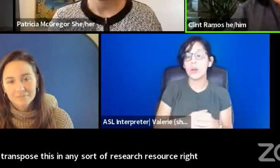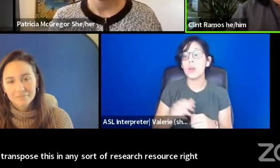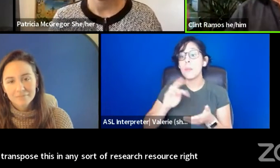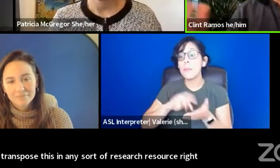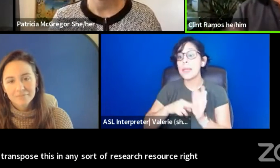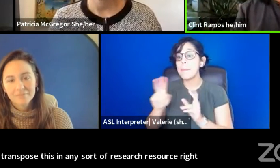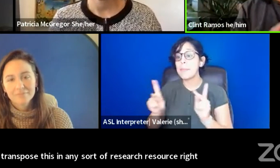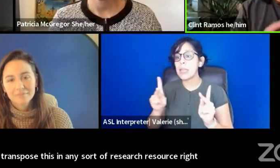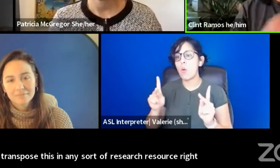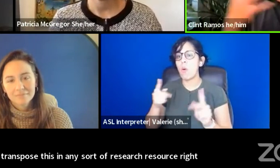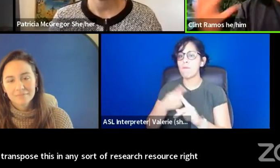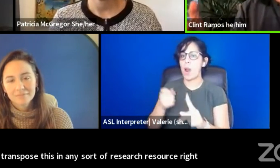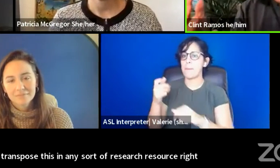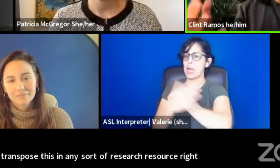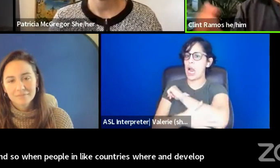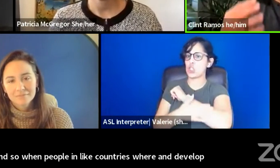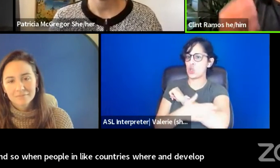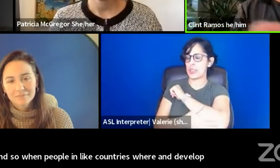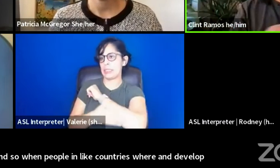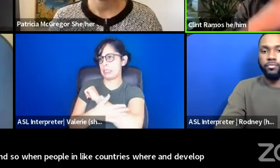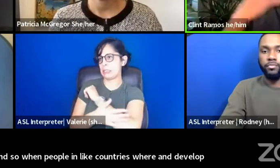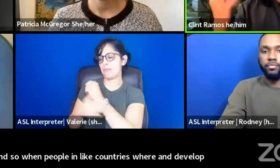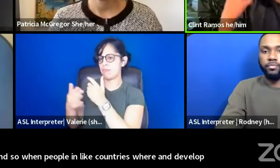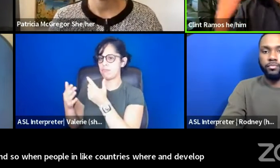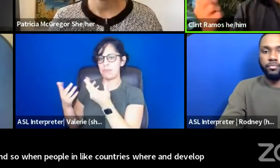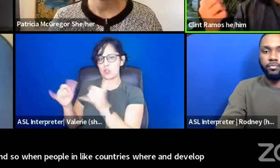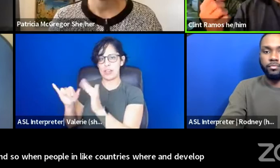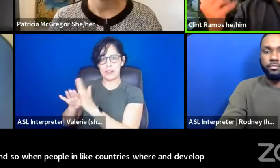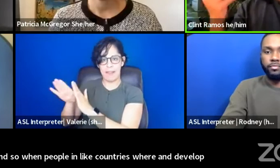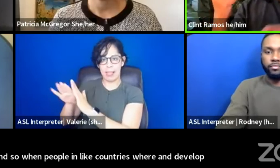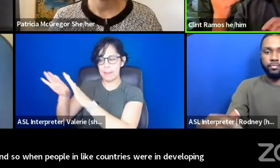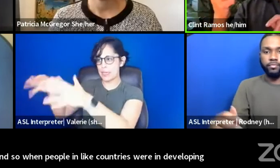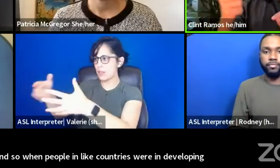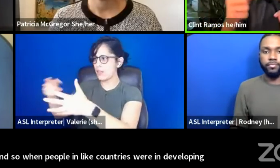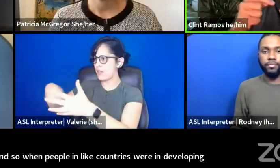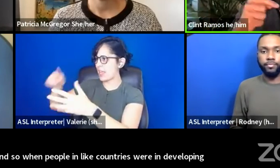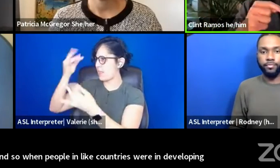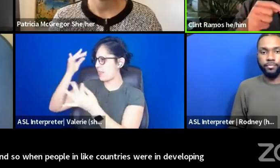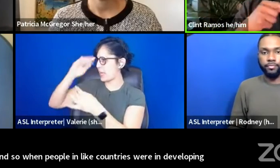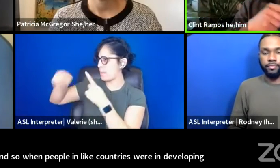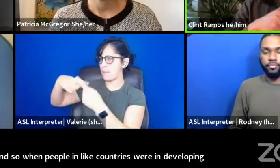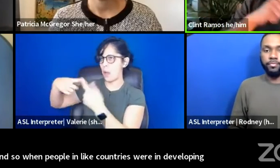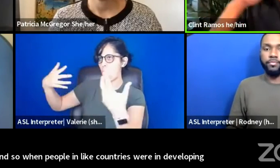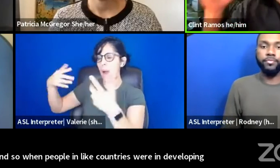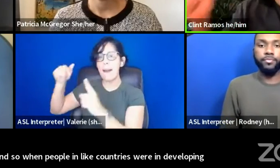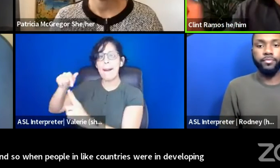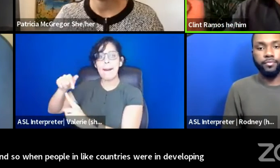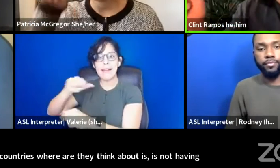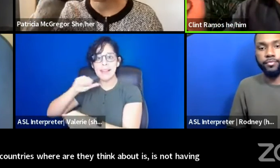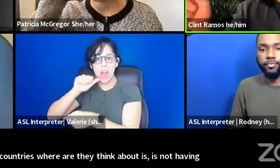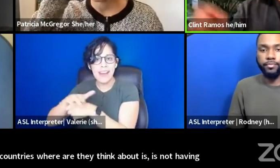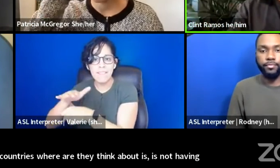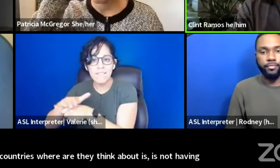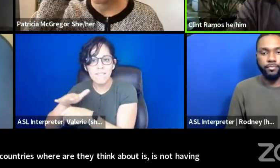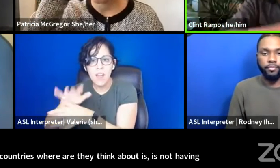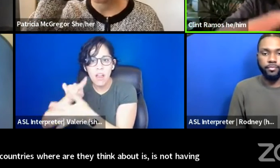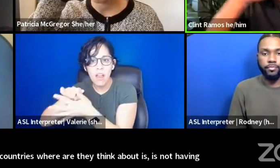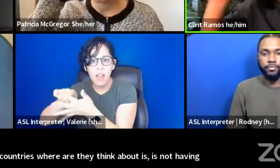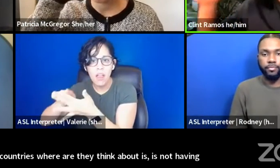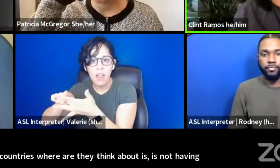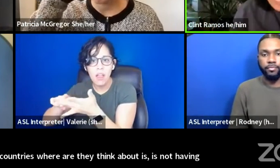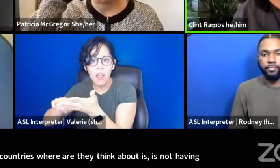like countries where, in developing countries where all they think about is not having enough, right?